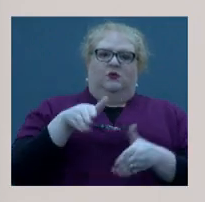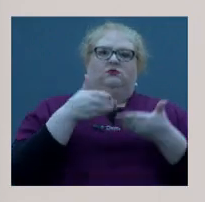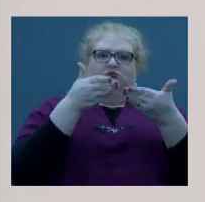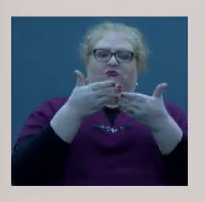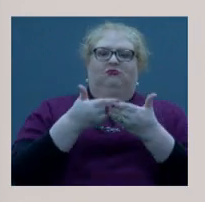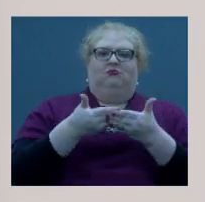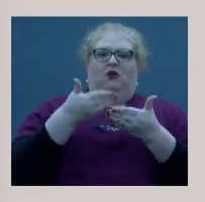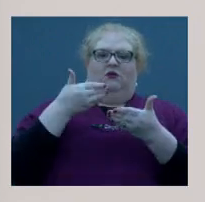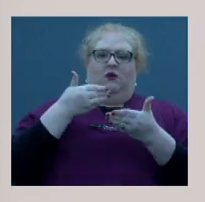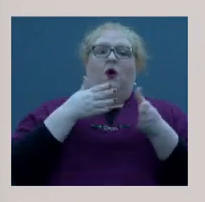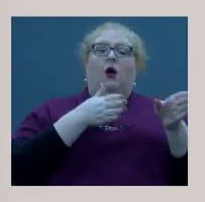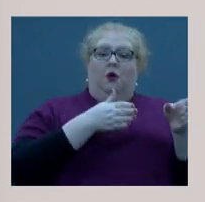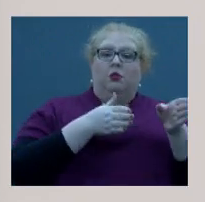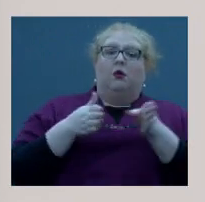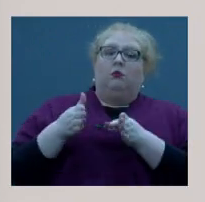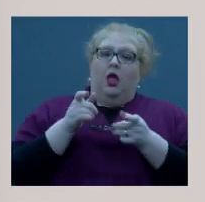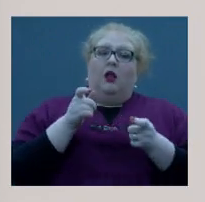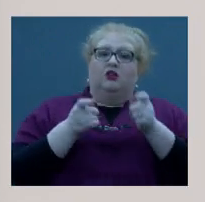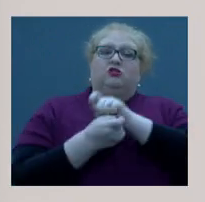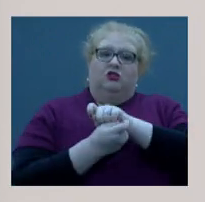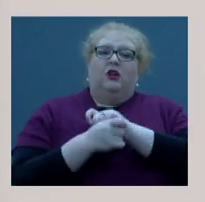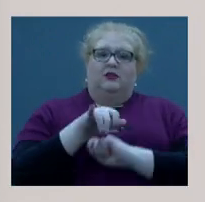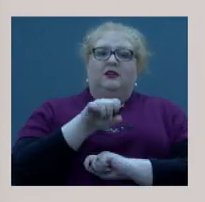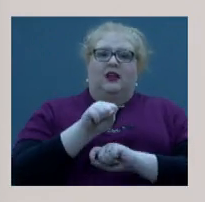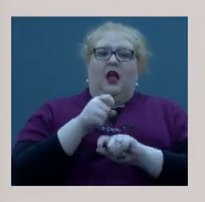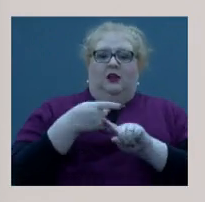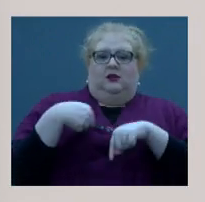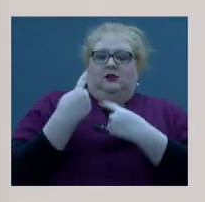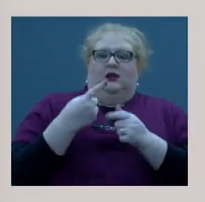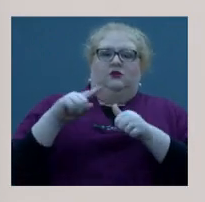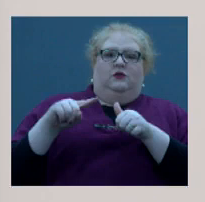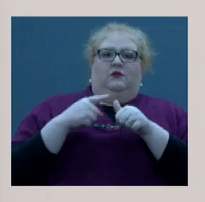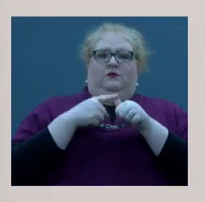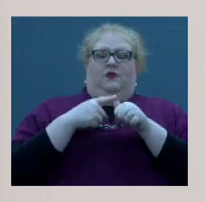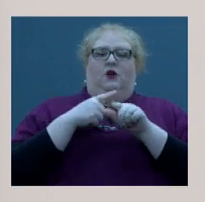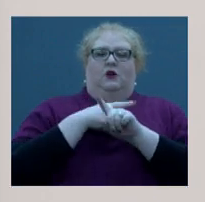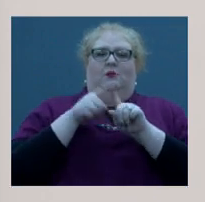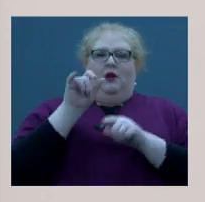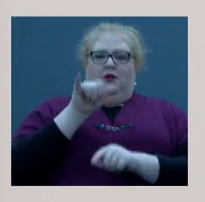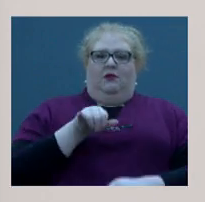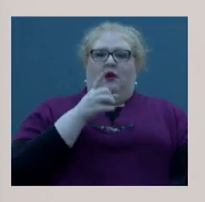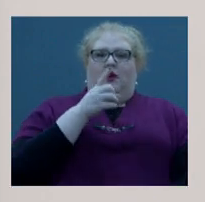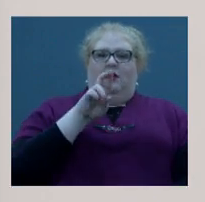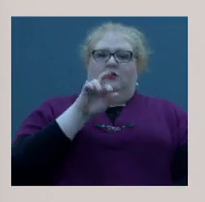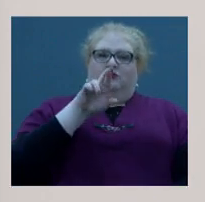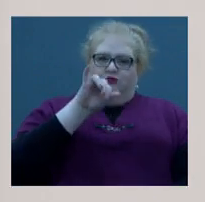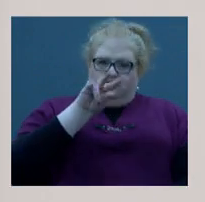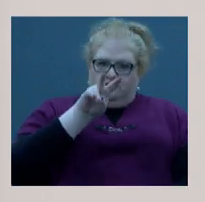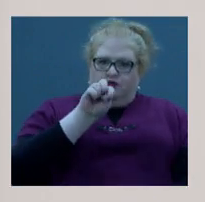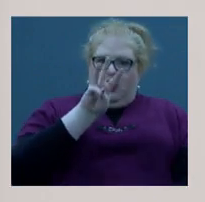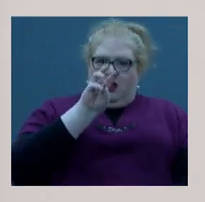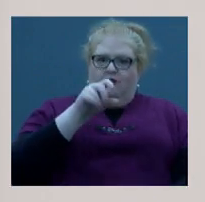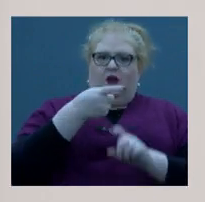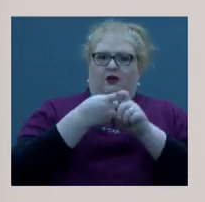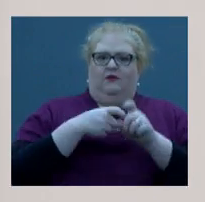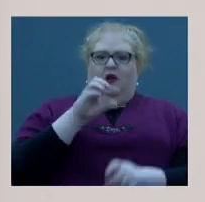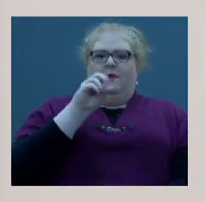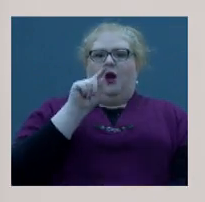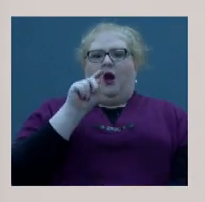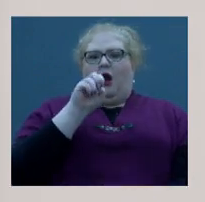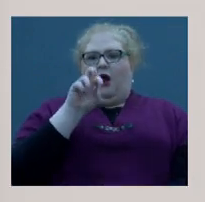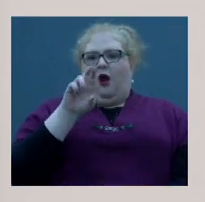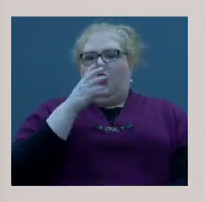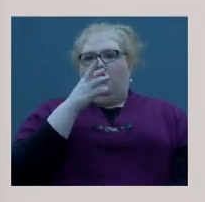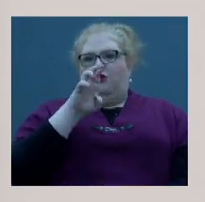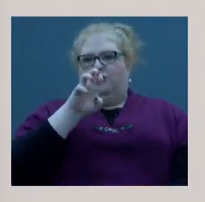has changed since its first submittal. That driveway on Otter Creek has moved back to get out of the turn taper. It's now very,